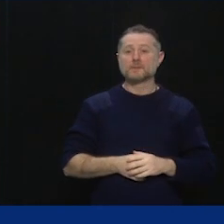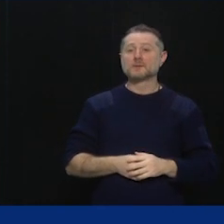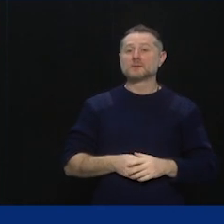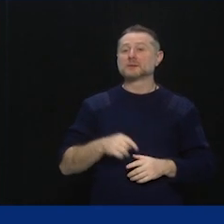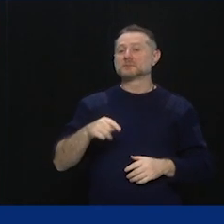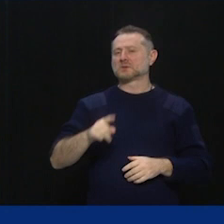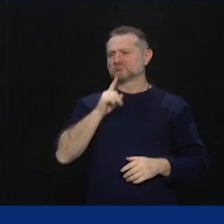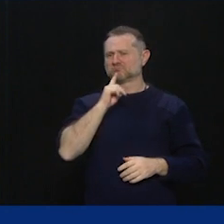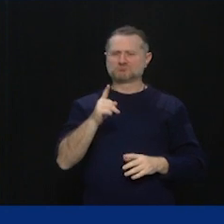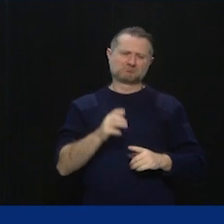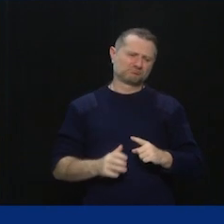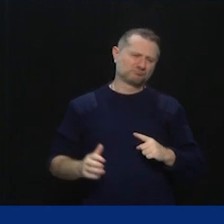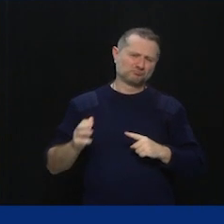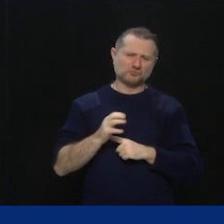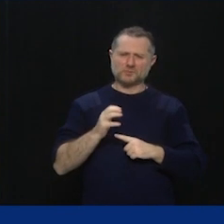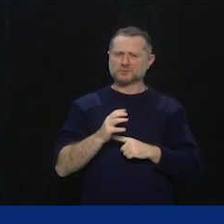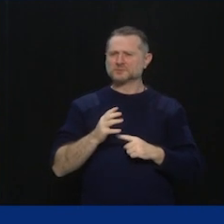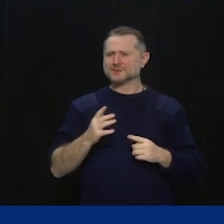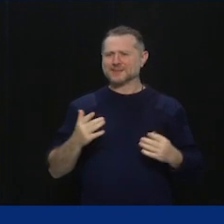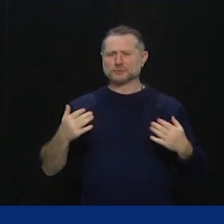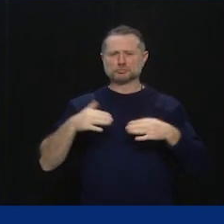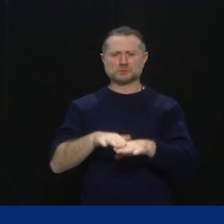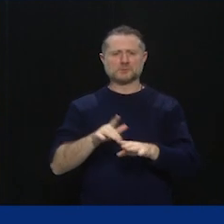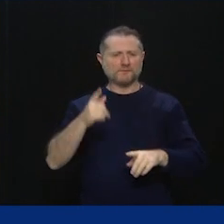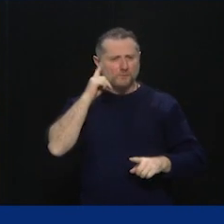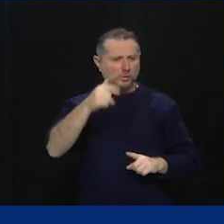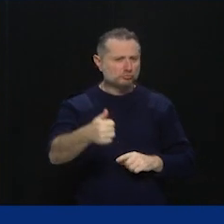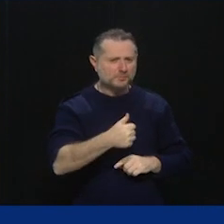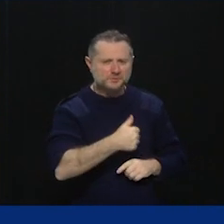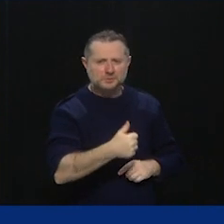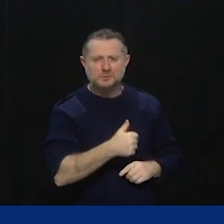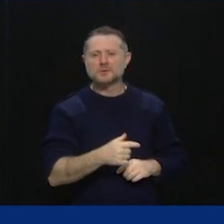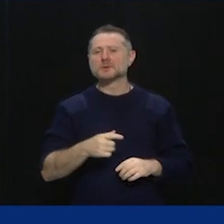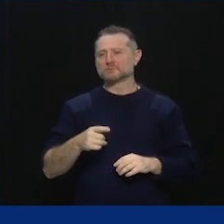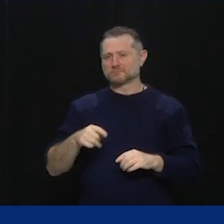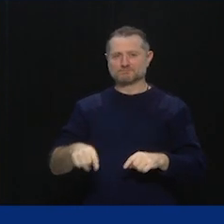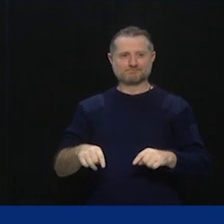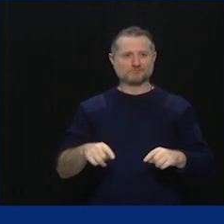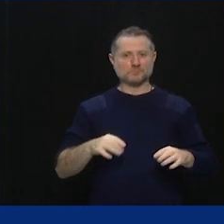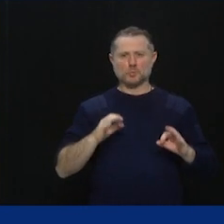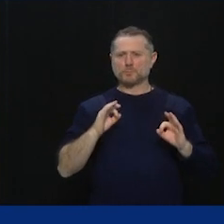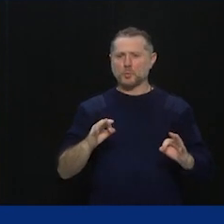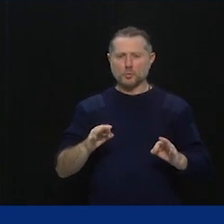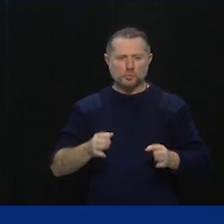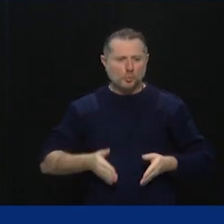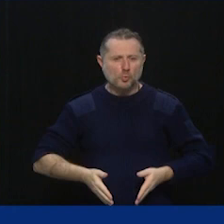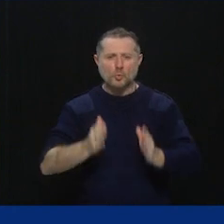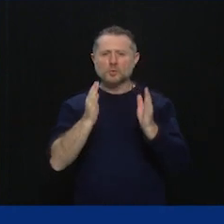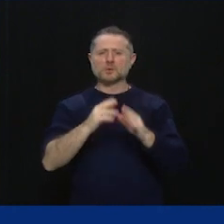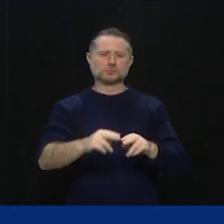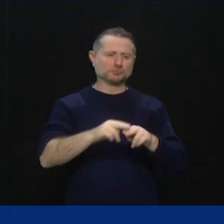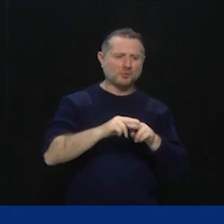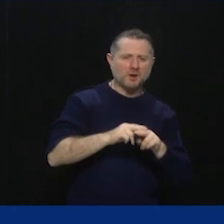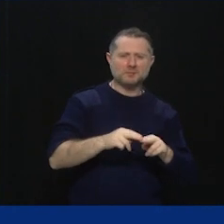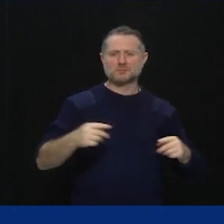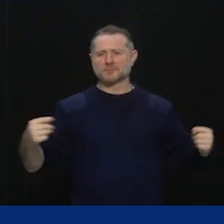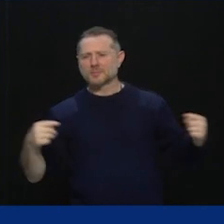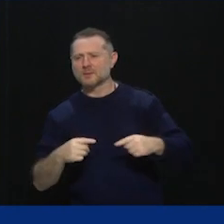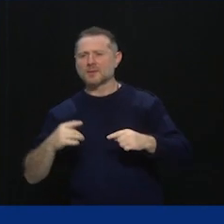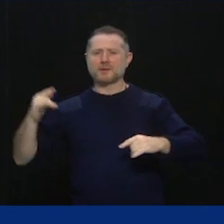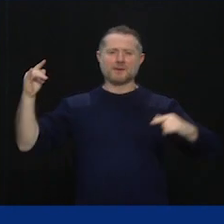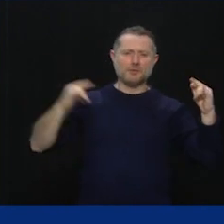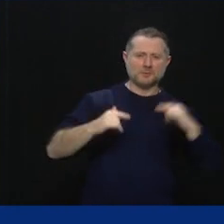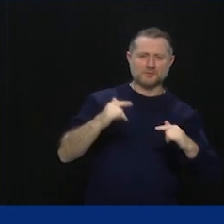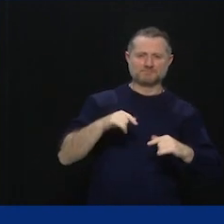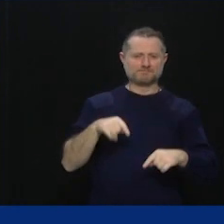road, rail, and air. This is a regionally transformative project. It's ideally situated for a walkable